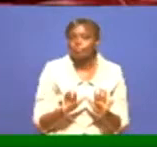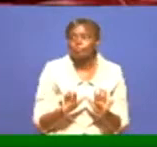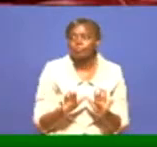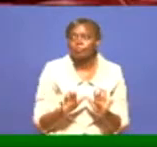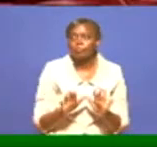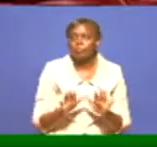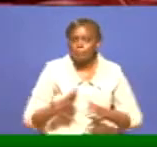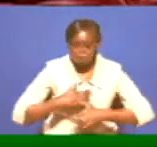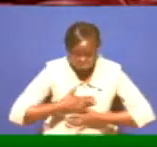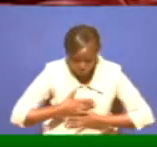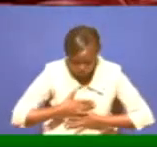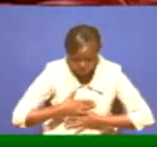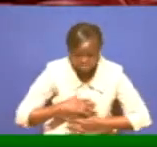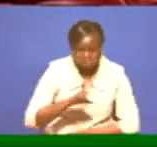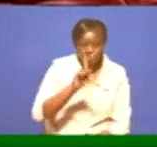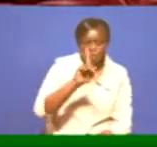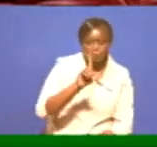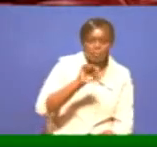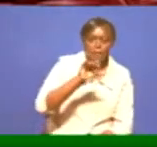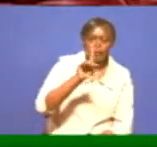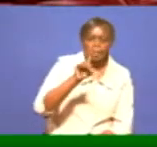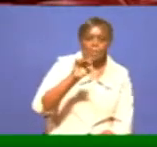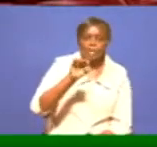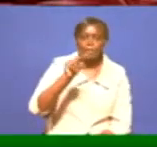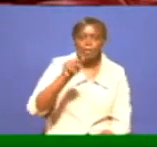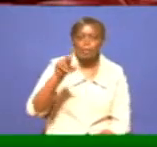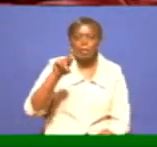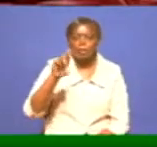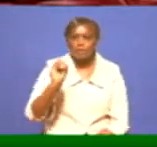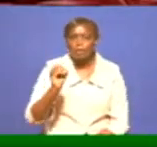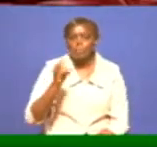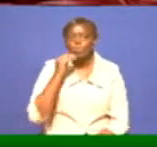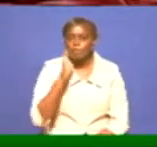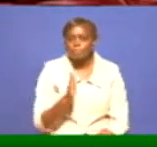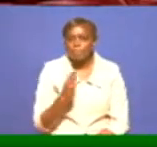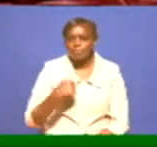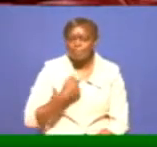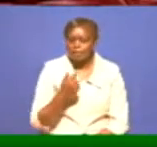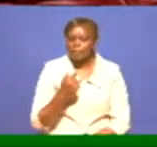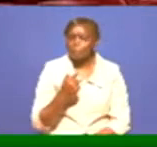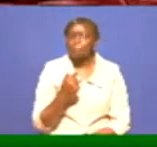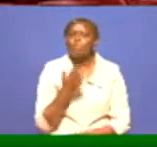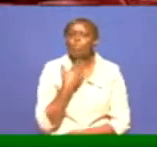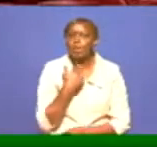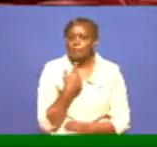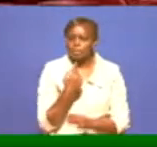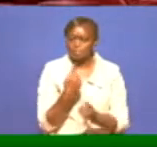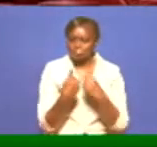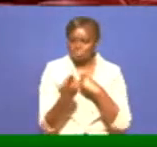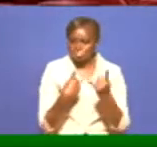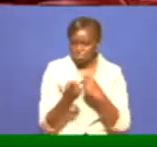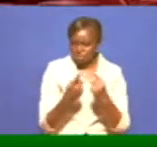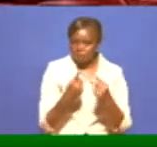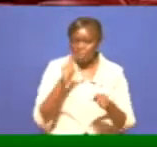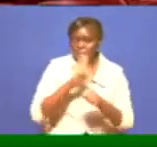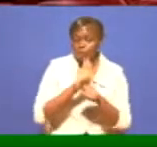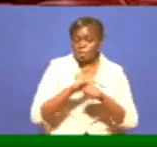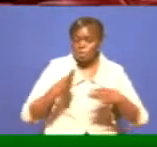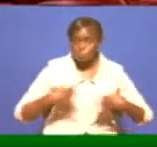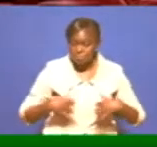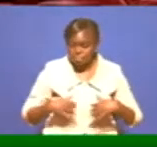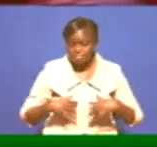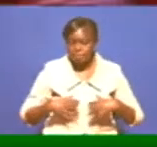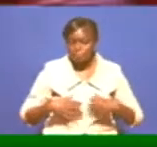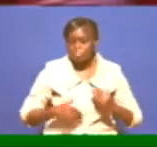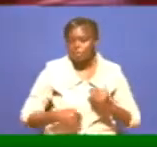Ndindi Nyoro? What's your point of order? Mr. Speaker, I was just trying to catch your eye because I've seen majority of the people who have